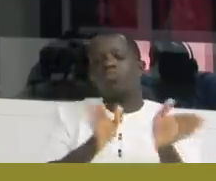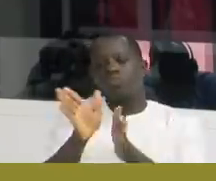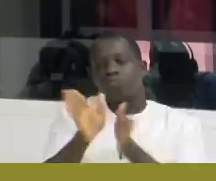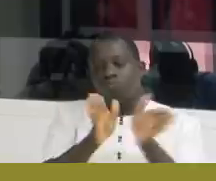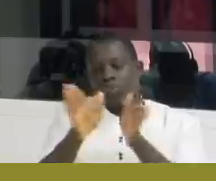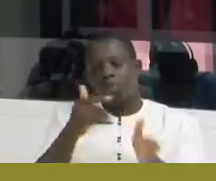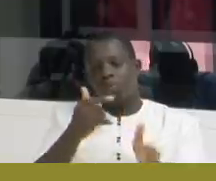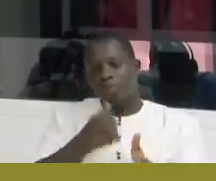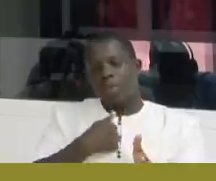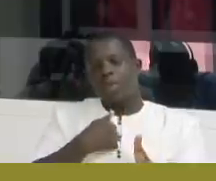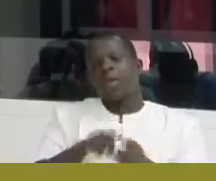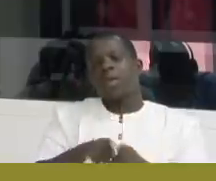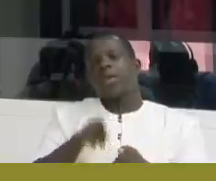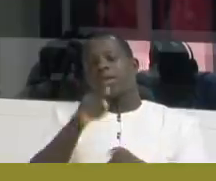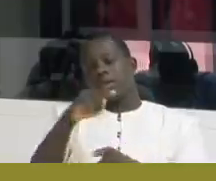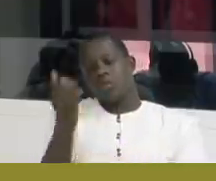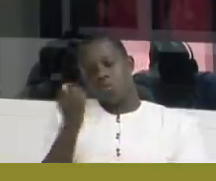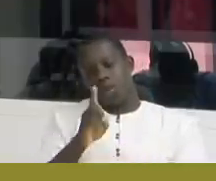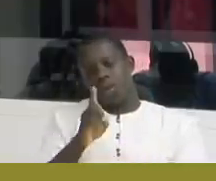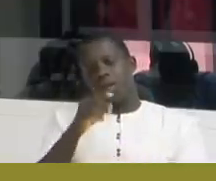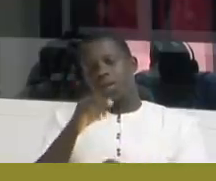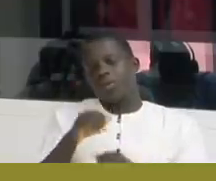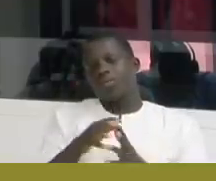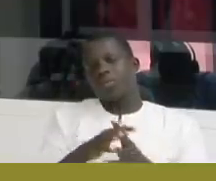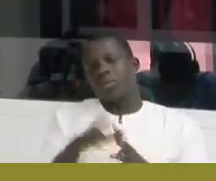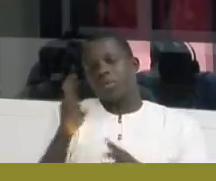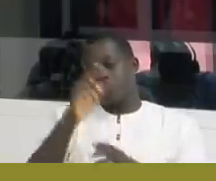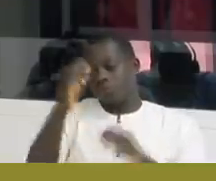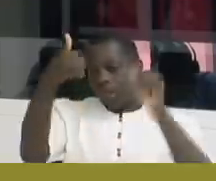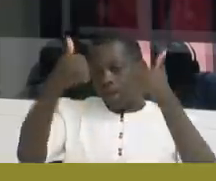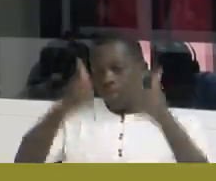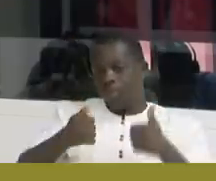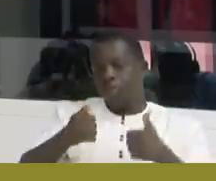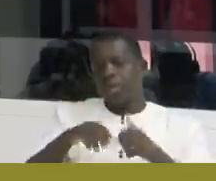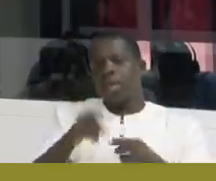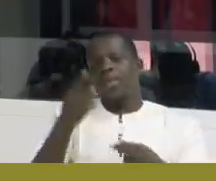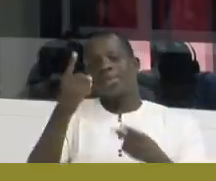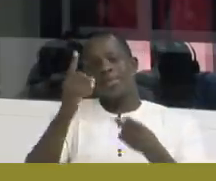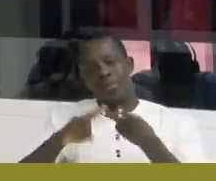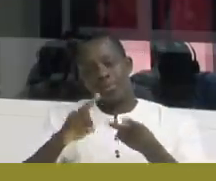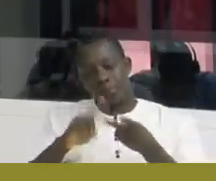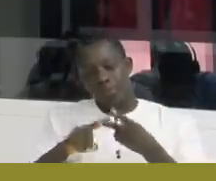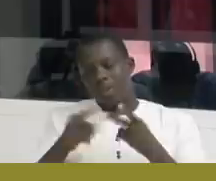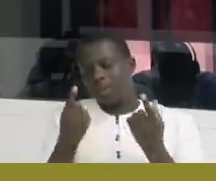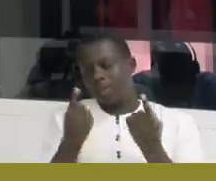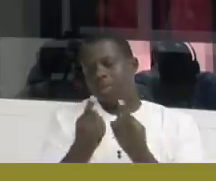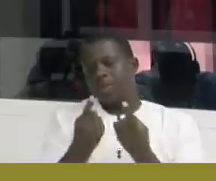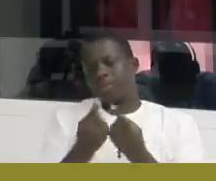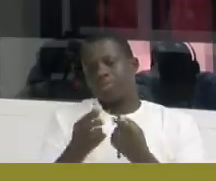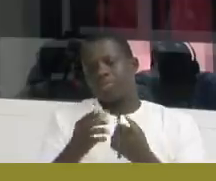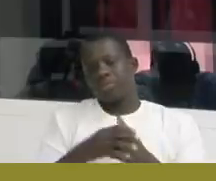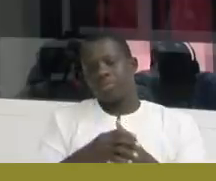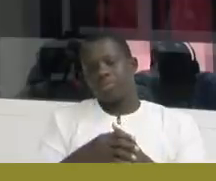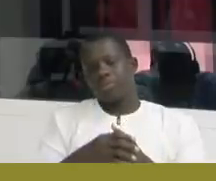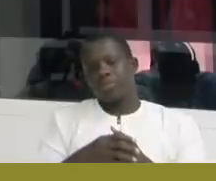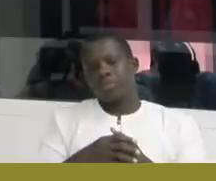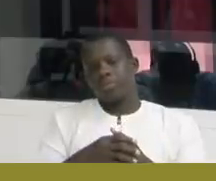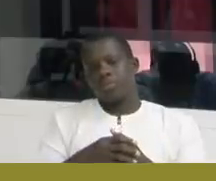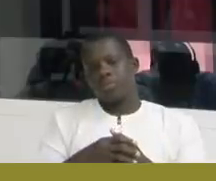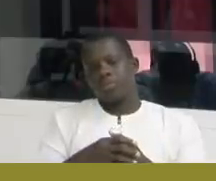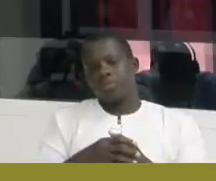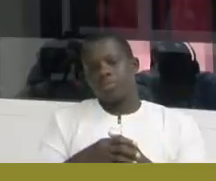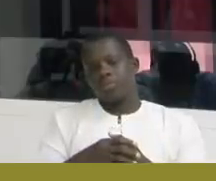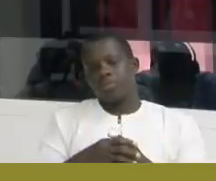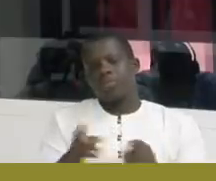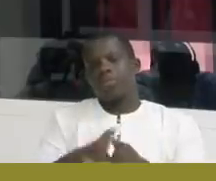me that this was the case. Secondly, it was not that he